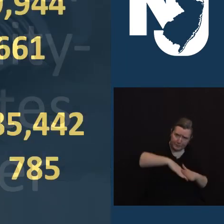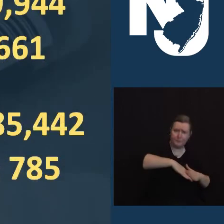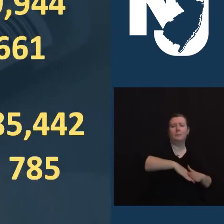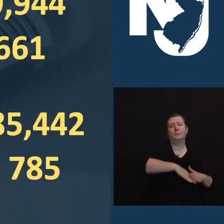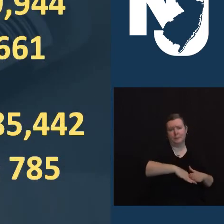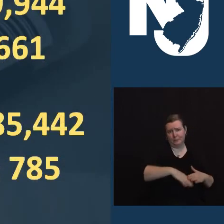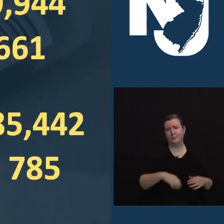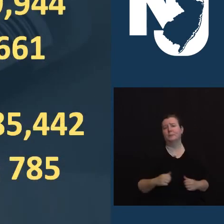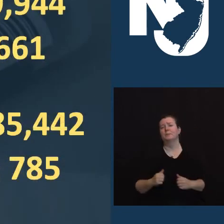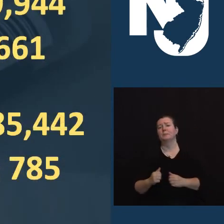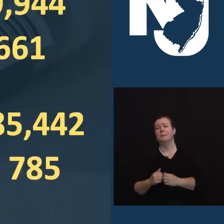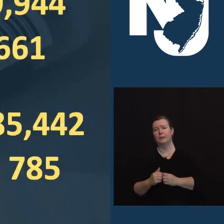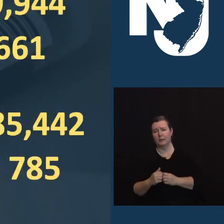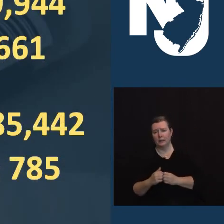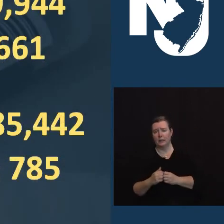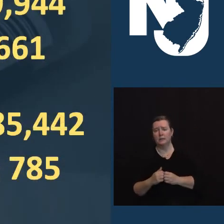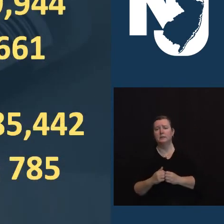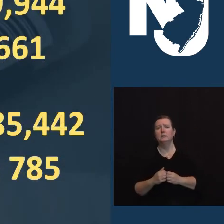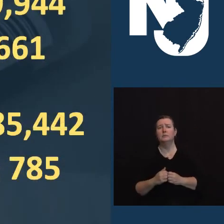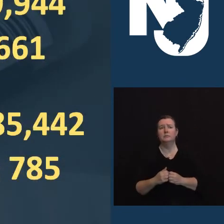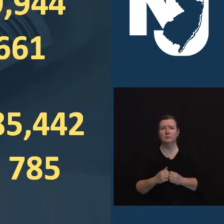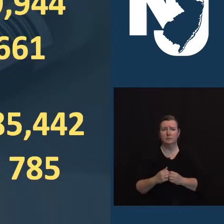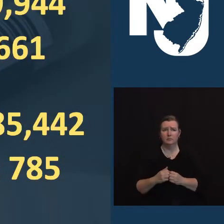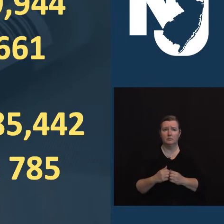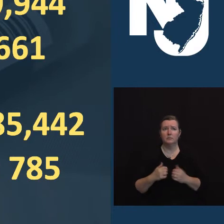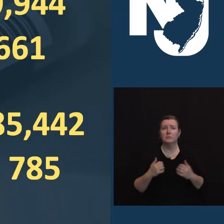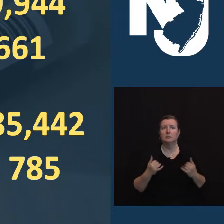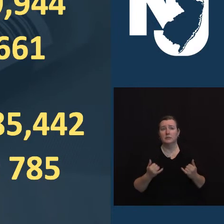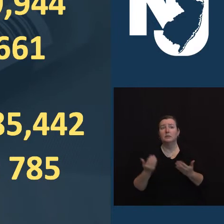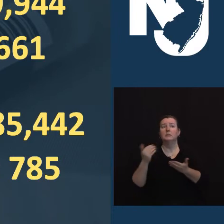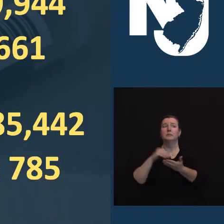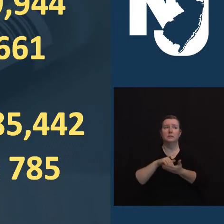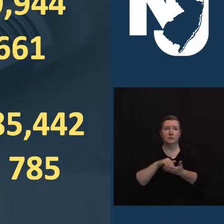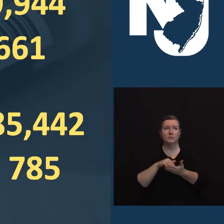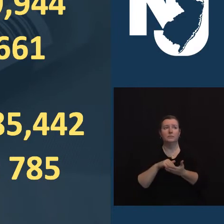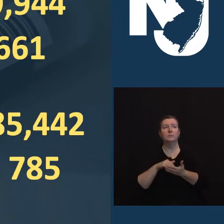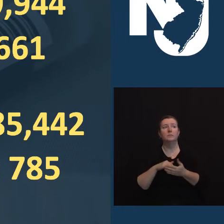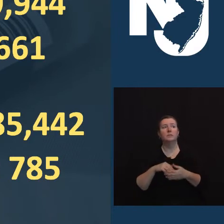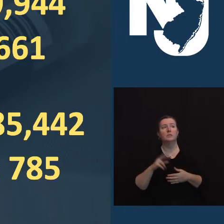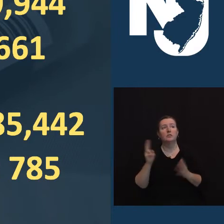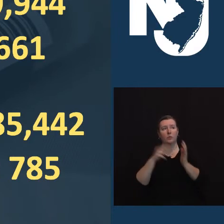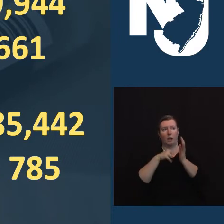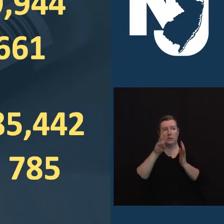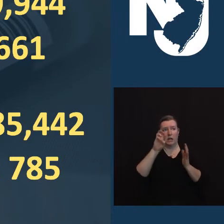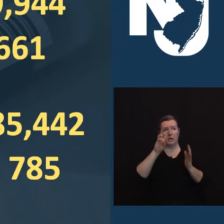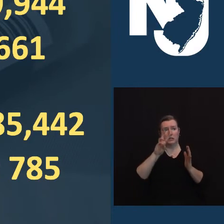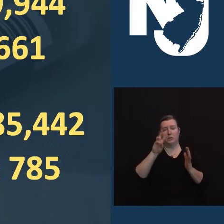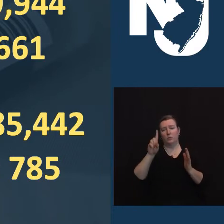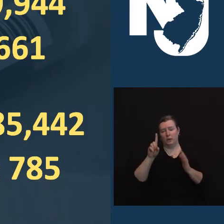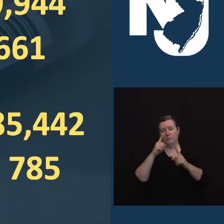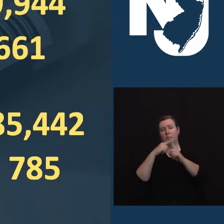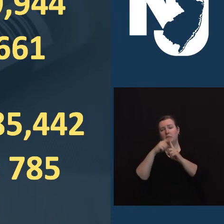that, today we are reporting another 2,661